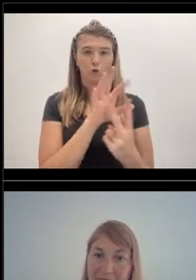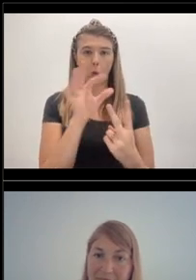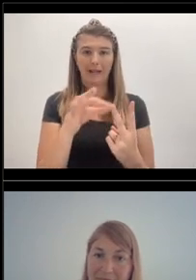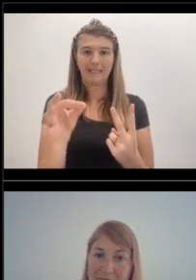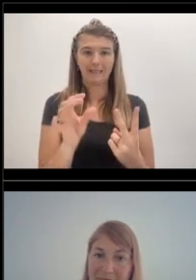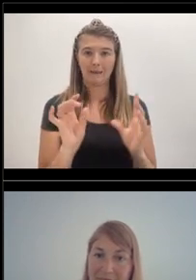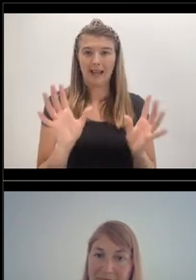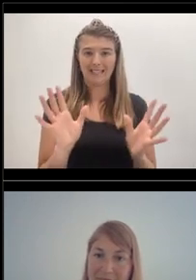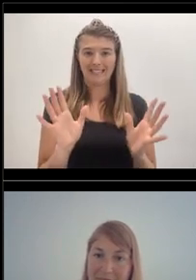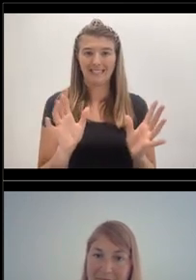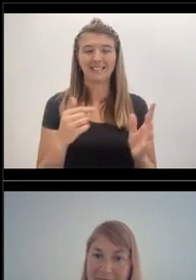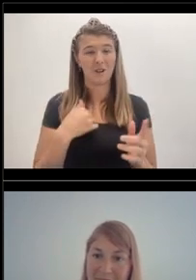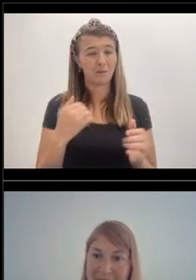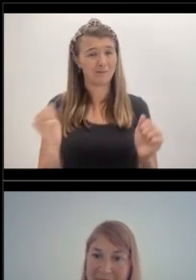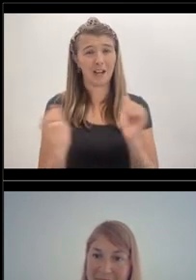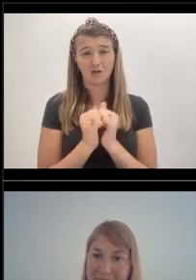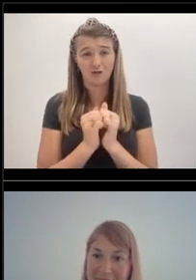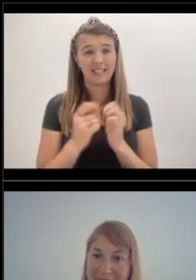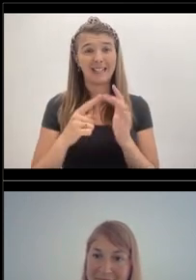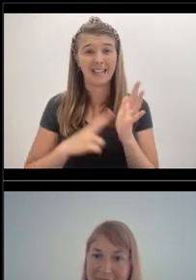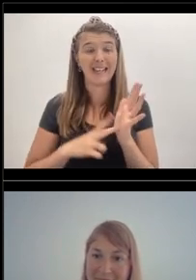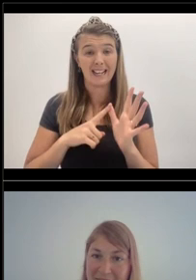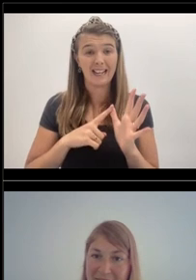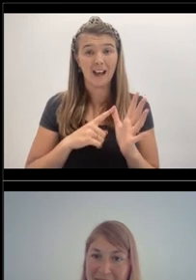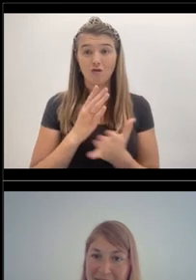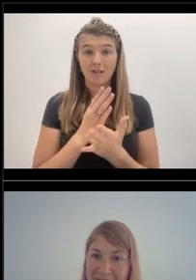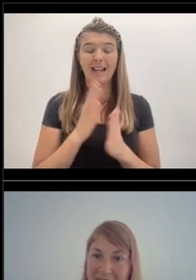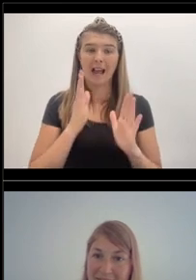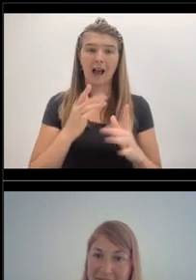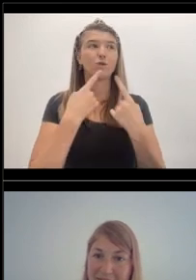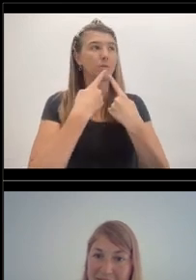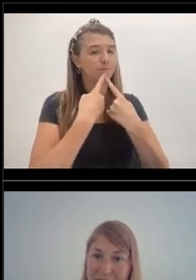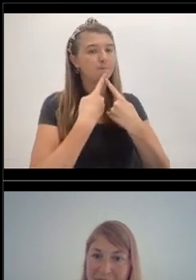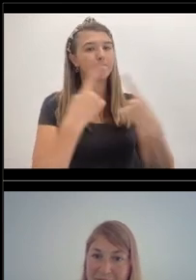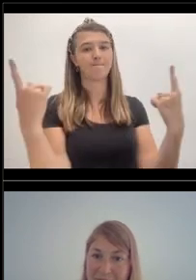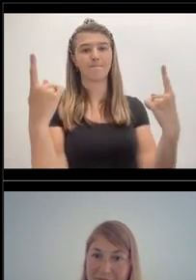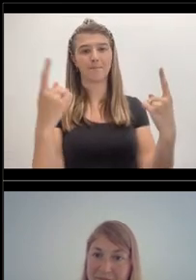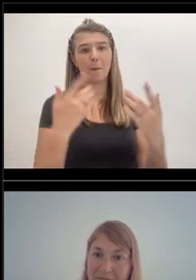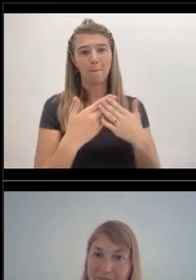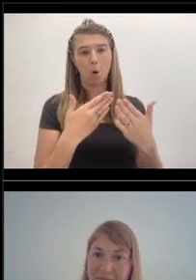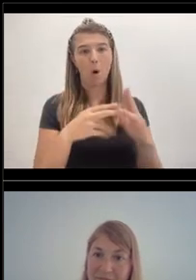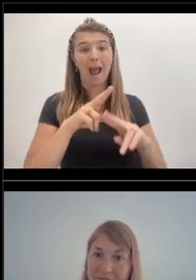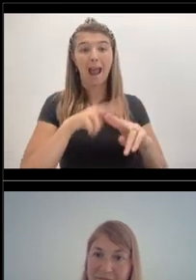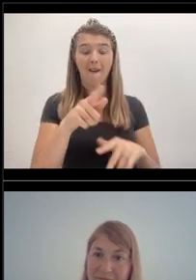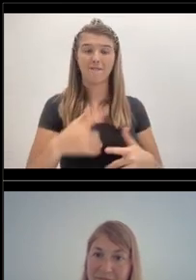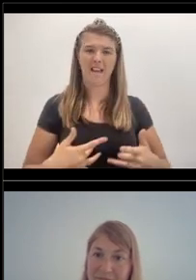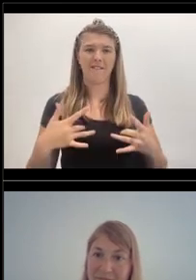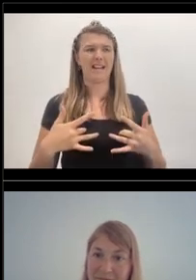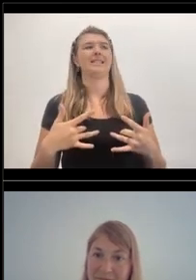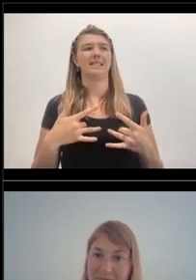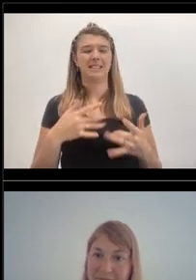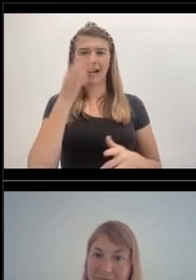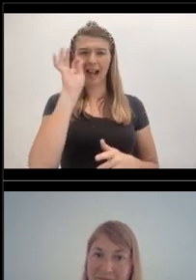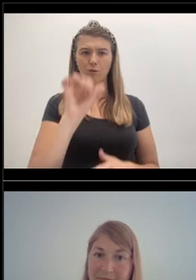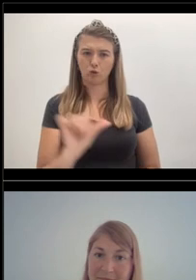completely reiterate Ina's point to make your voice heard. If you think your council isn't providing the adequate service, we